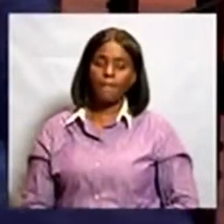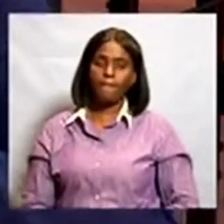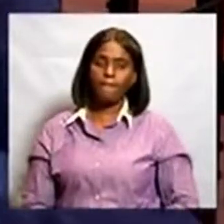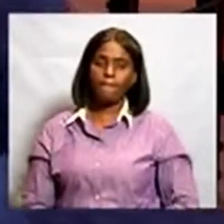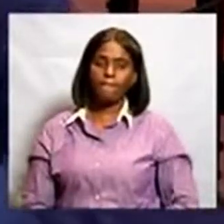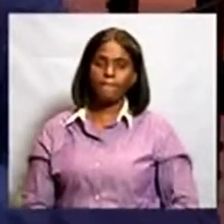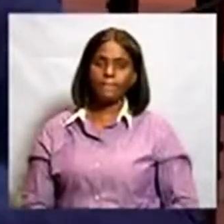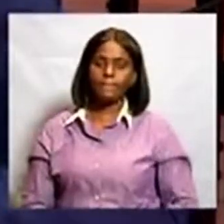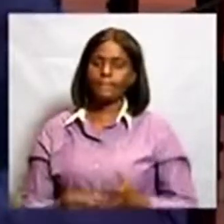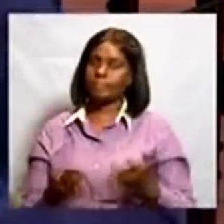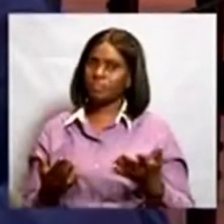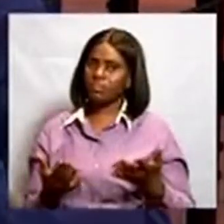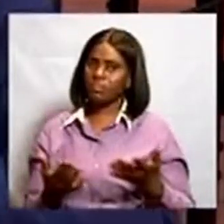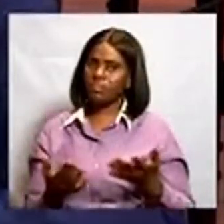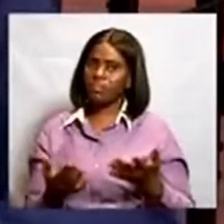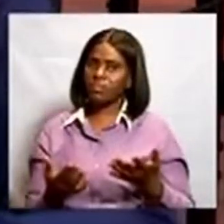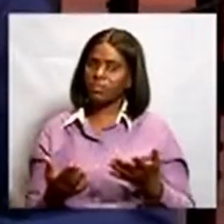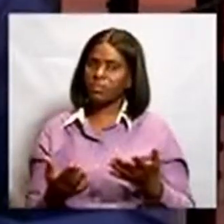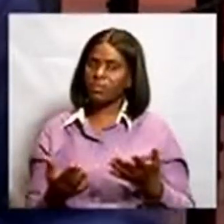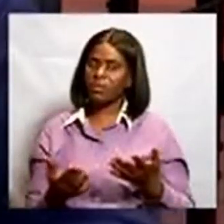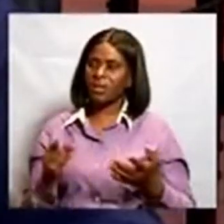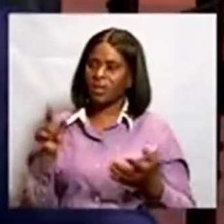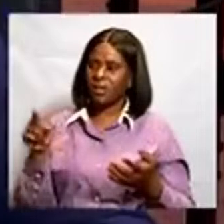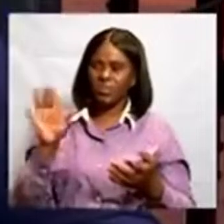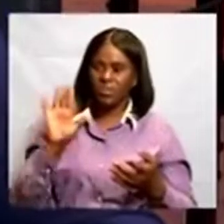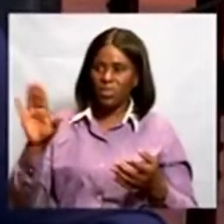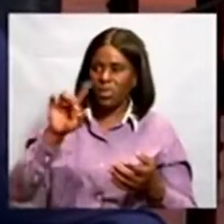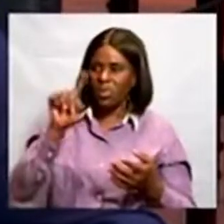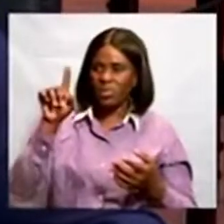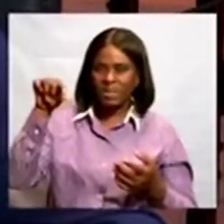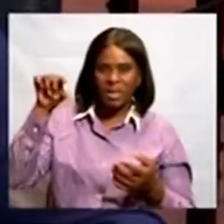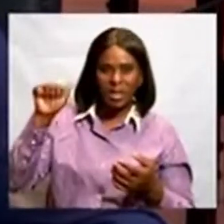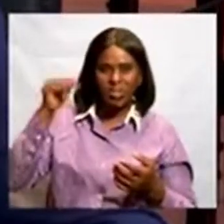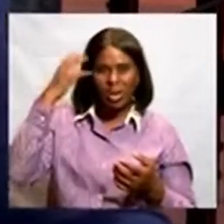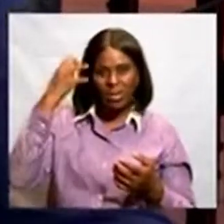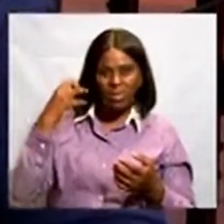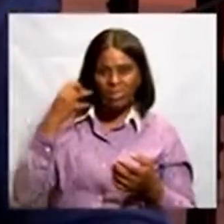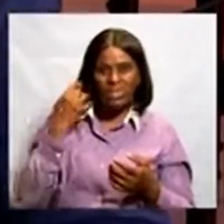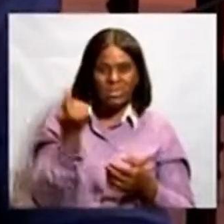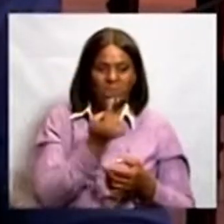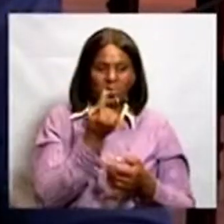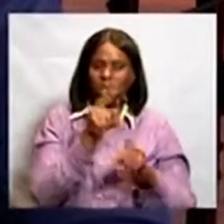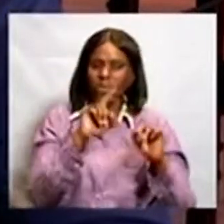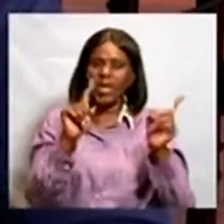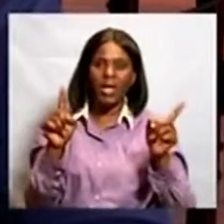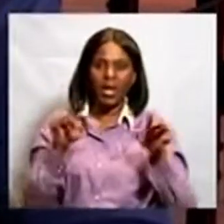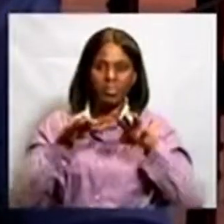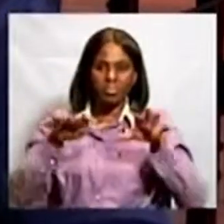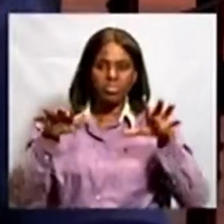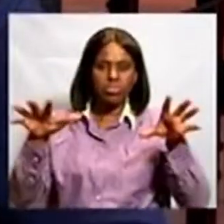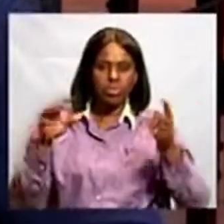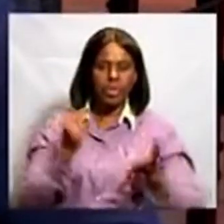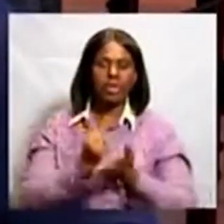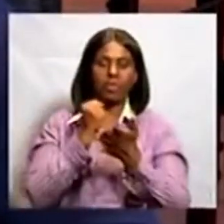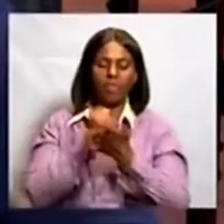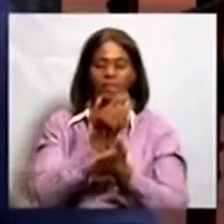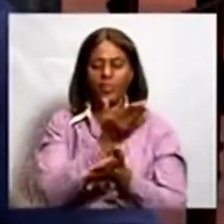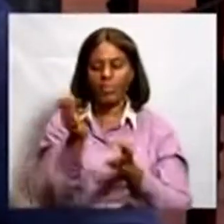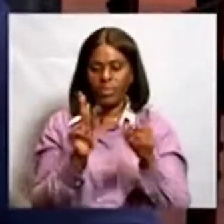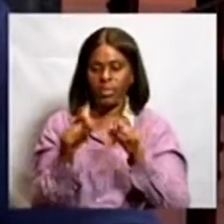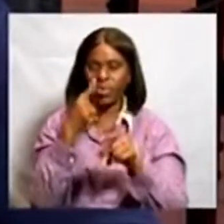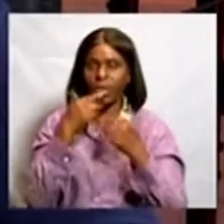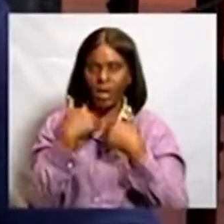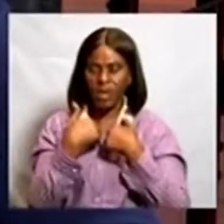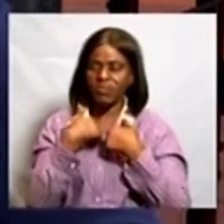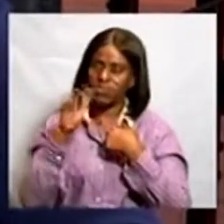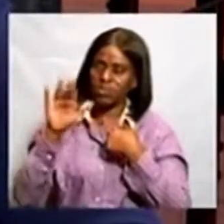How covered is ZACWA in this country to help these people who have to